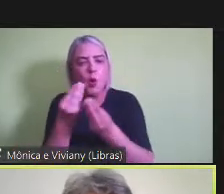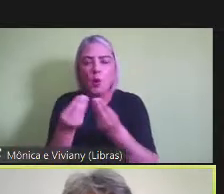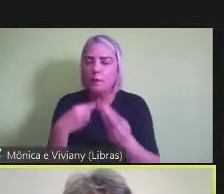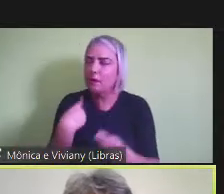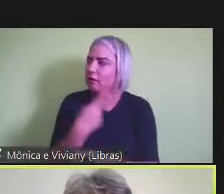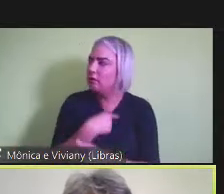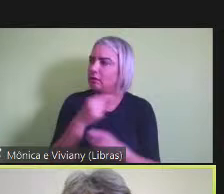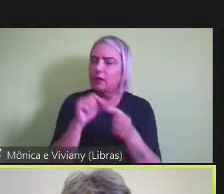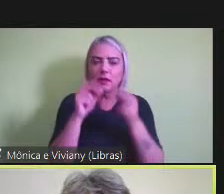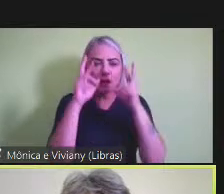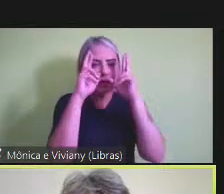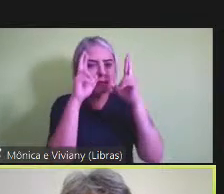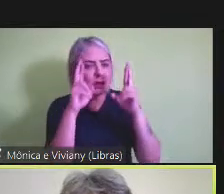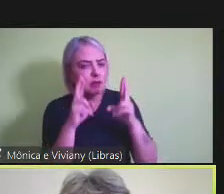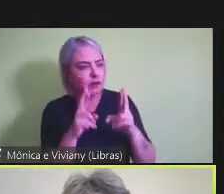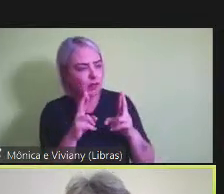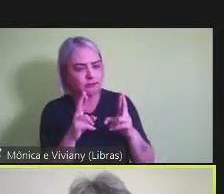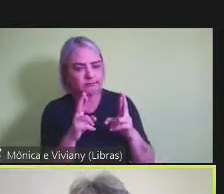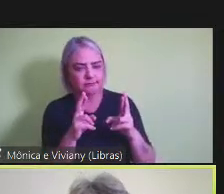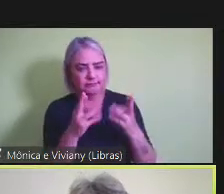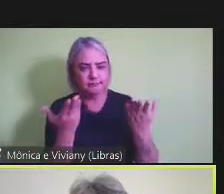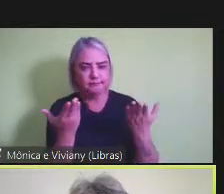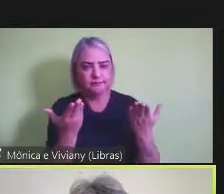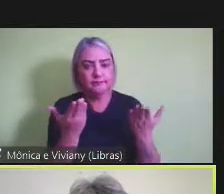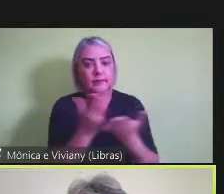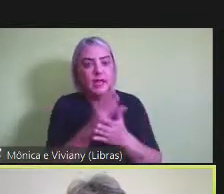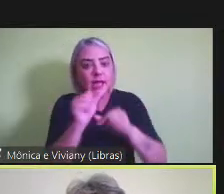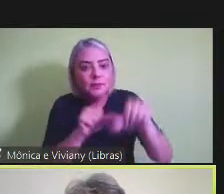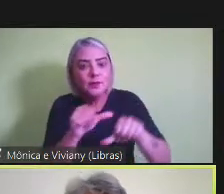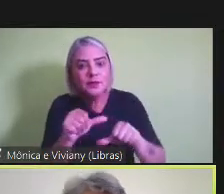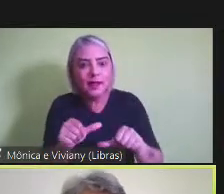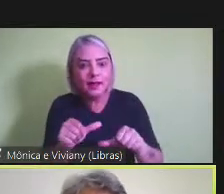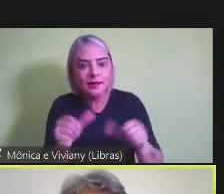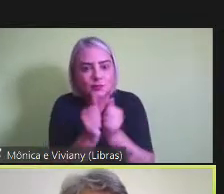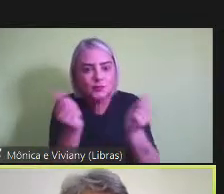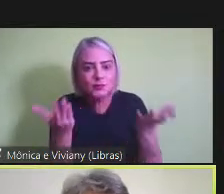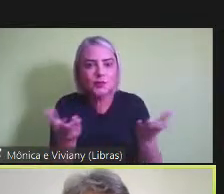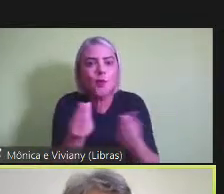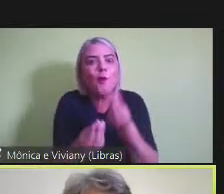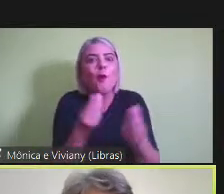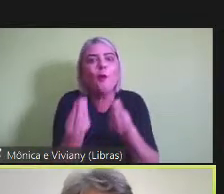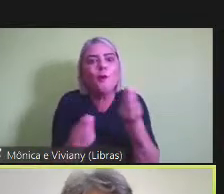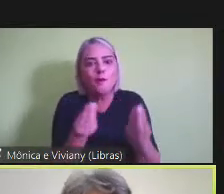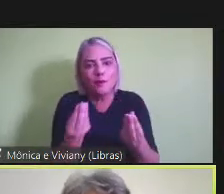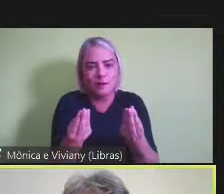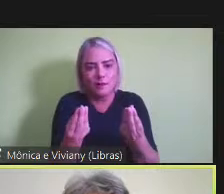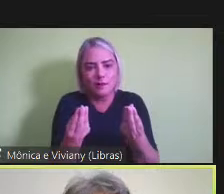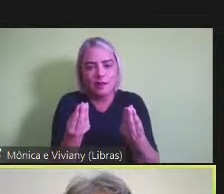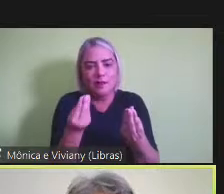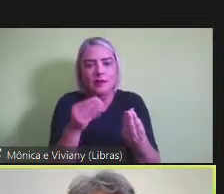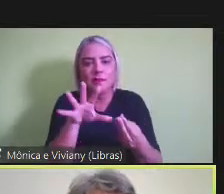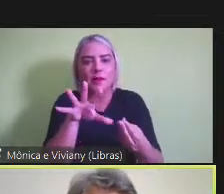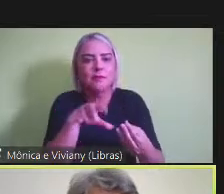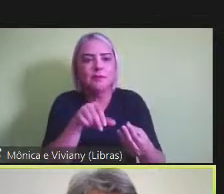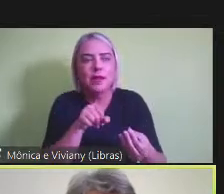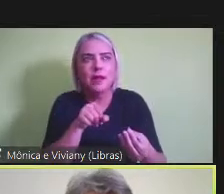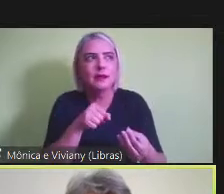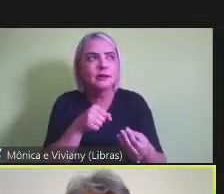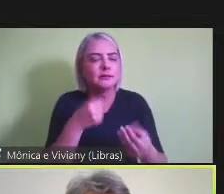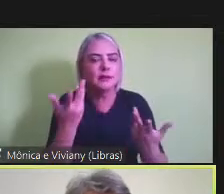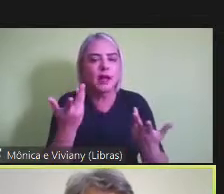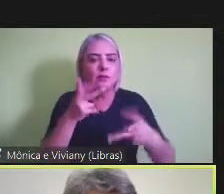watching, how do we respect and change at the same time? How do we